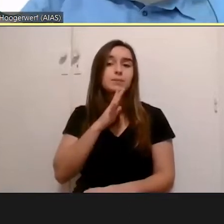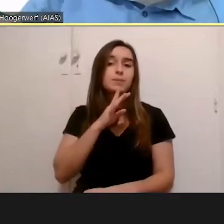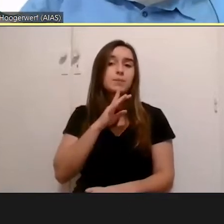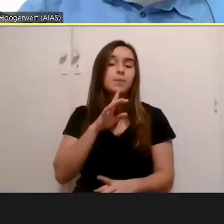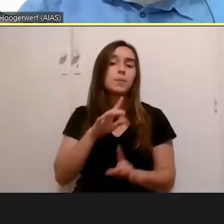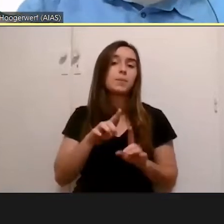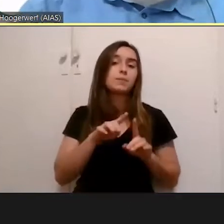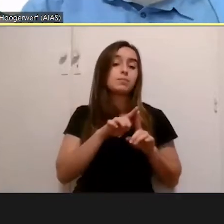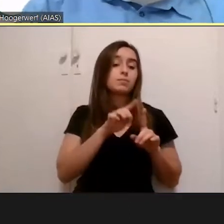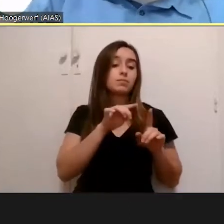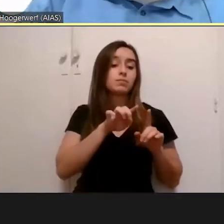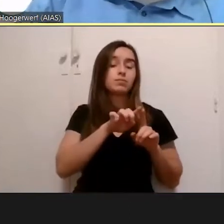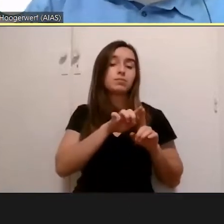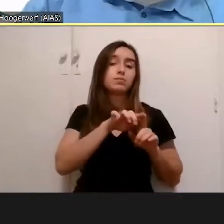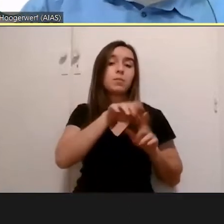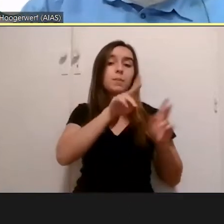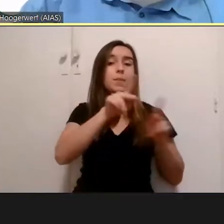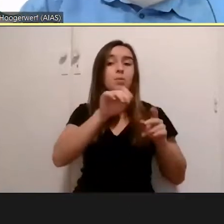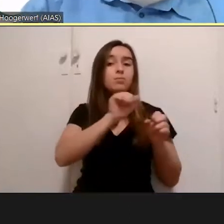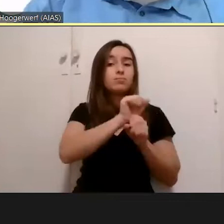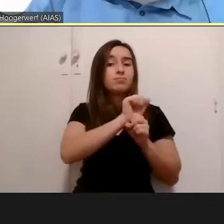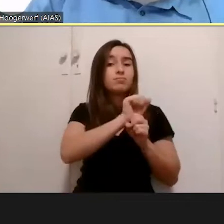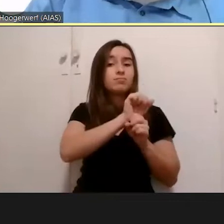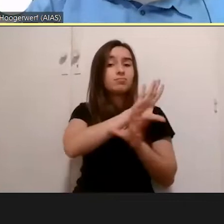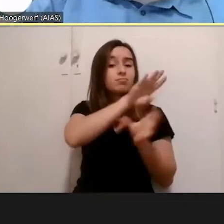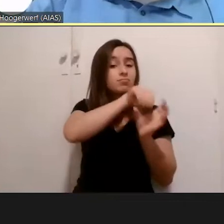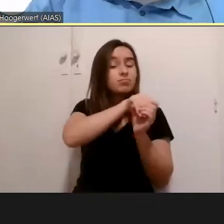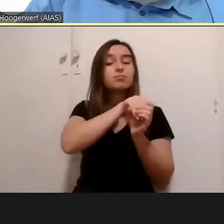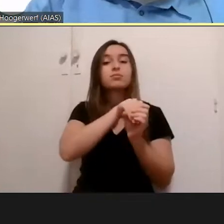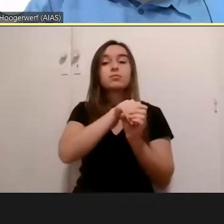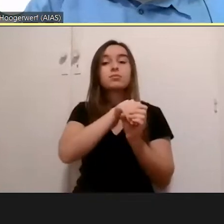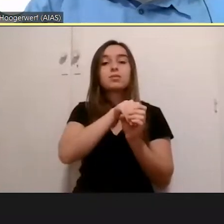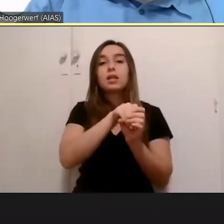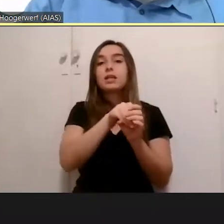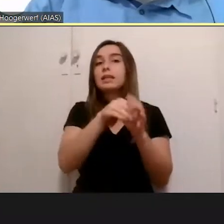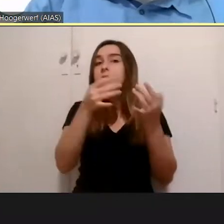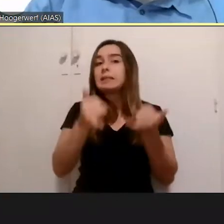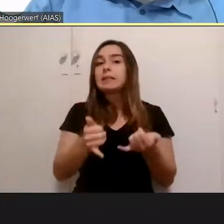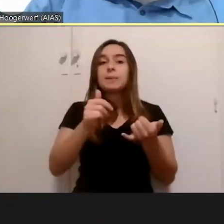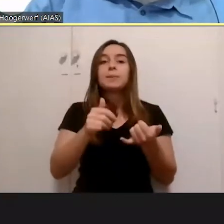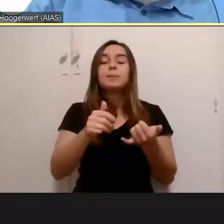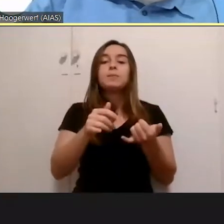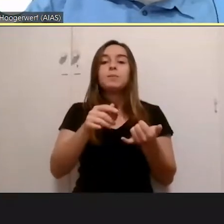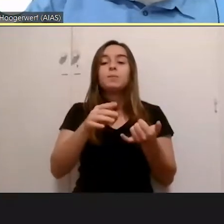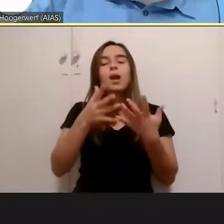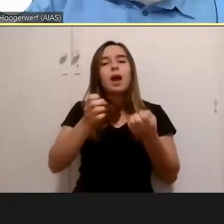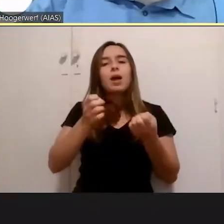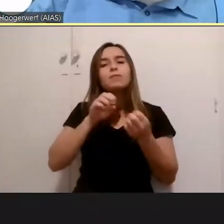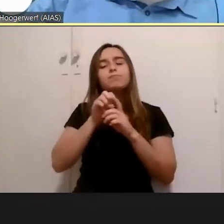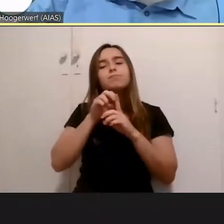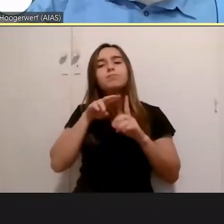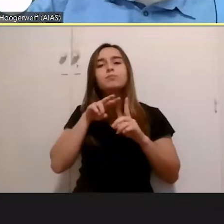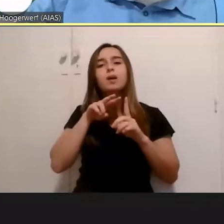a biopsychosocial tech model of human functioning. And the tech is actually quite new to